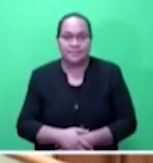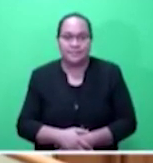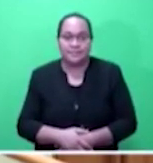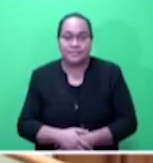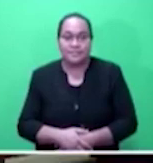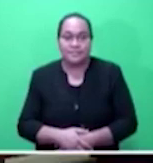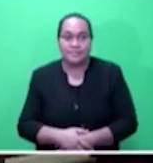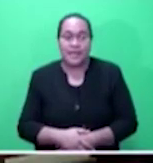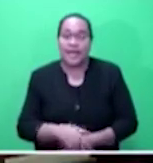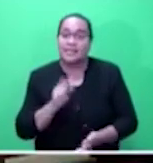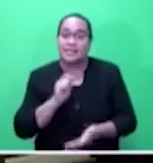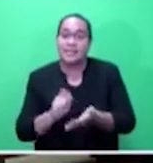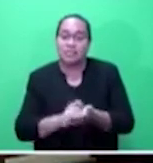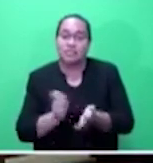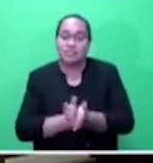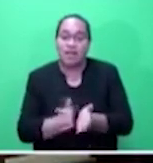Secretary General.